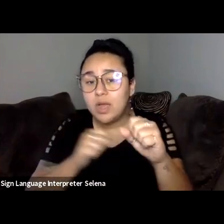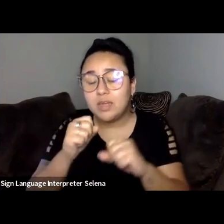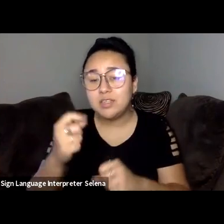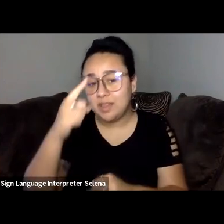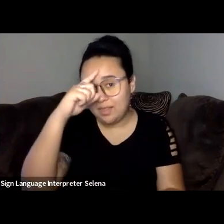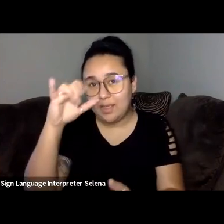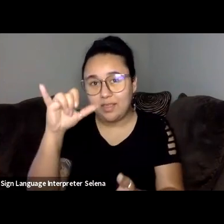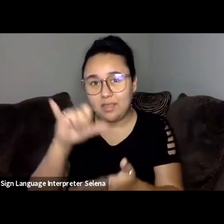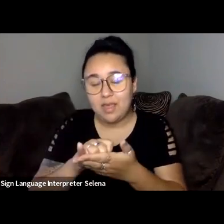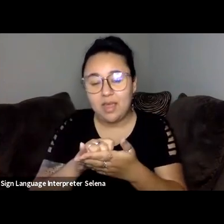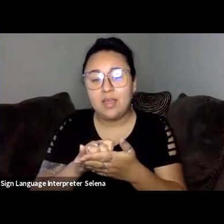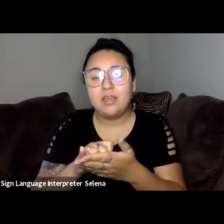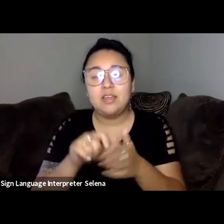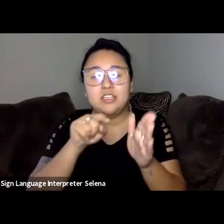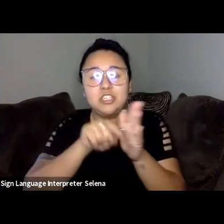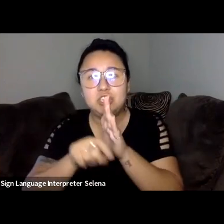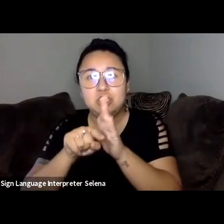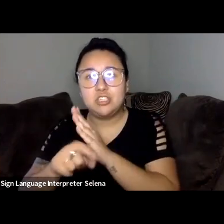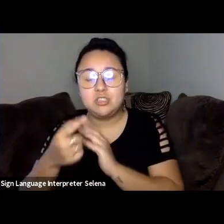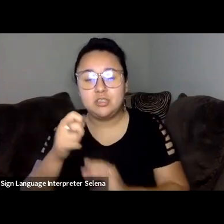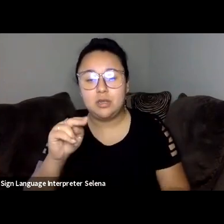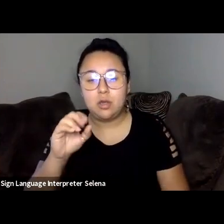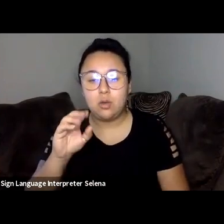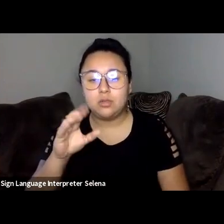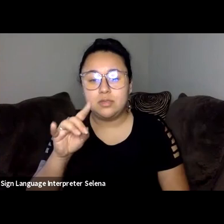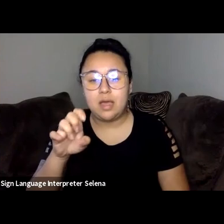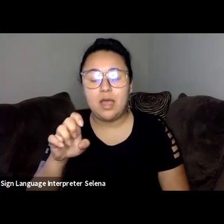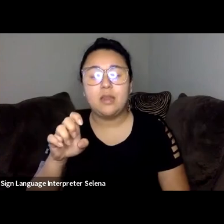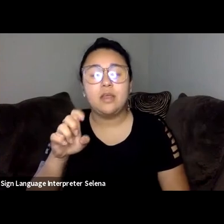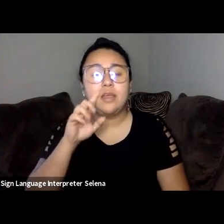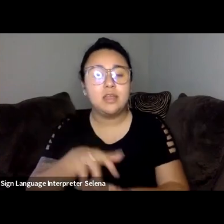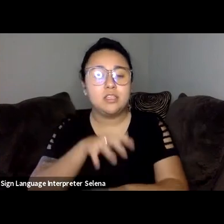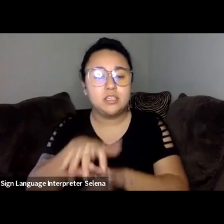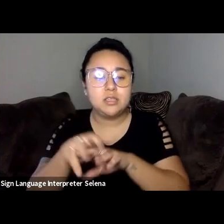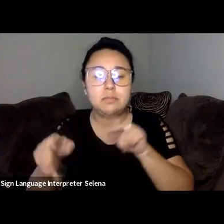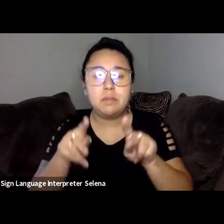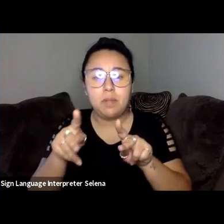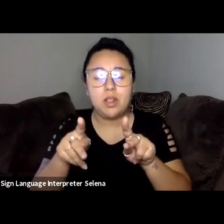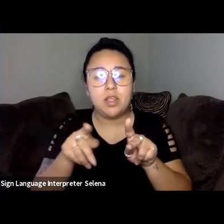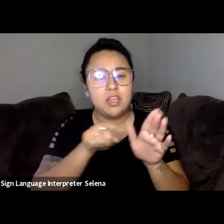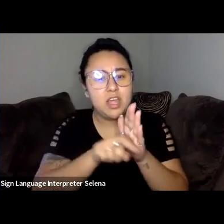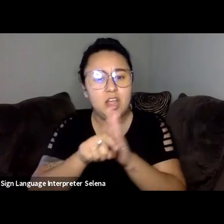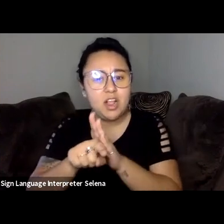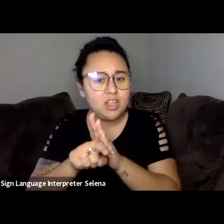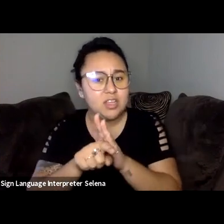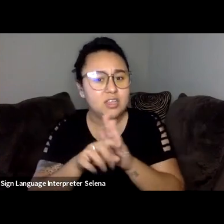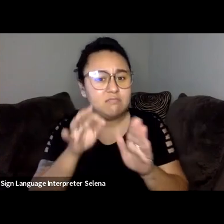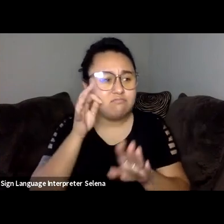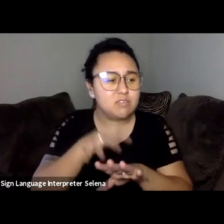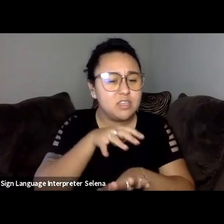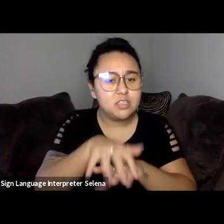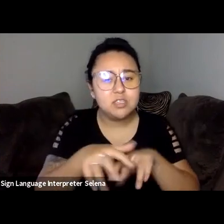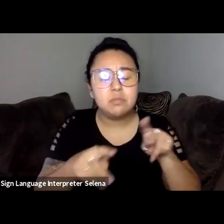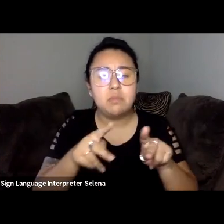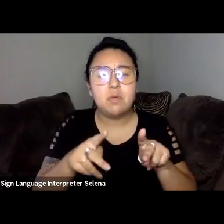that the genocide of Indigenous peoples was a necessary evil upon which the country was built. Many people are now saying